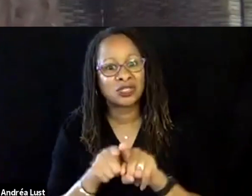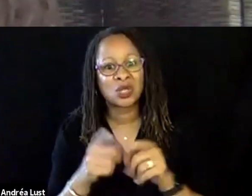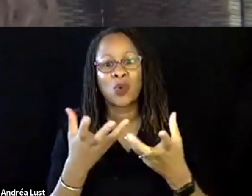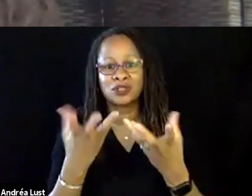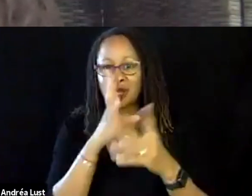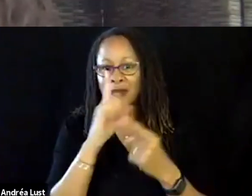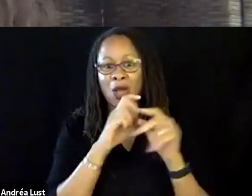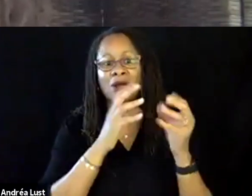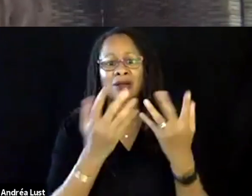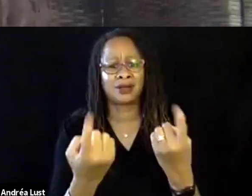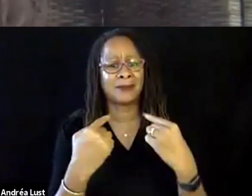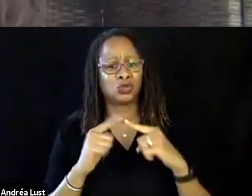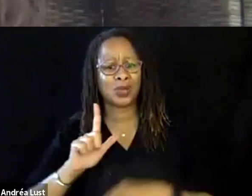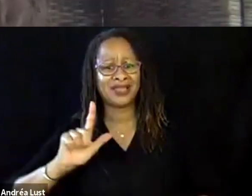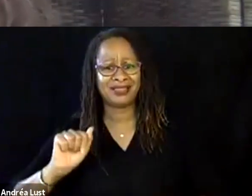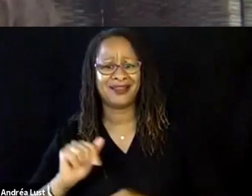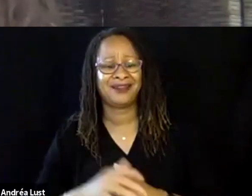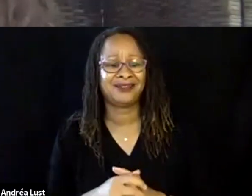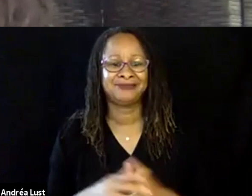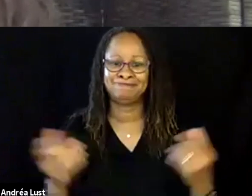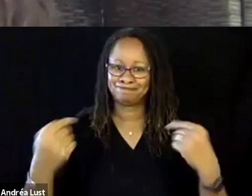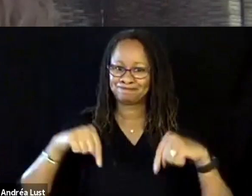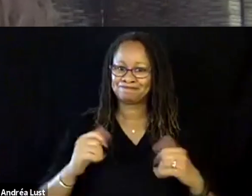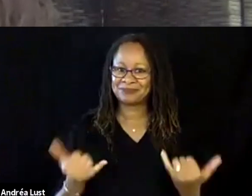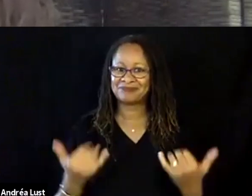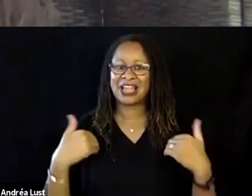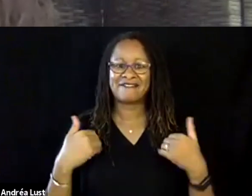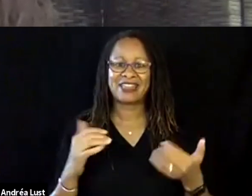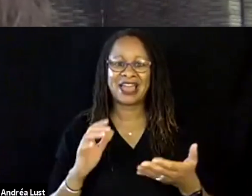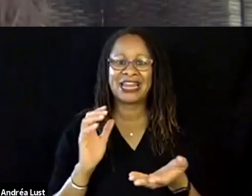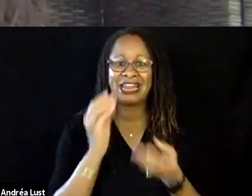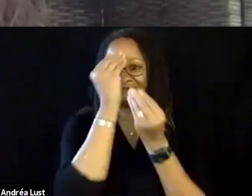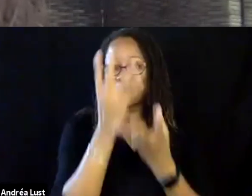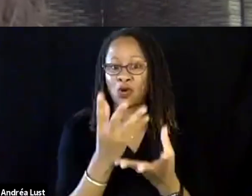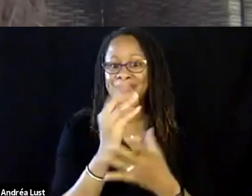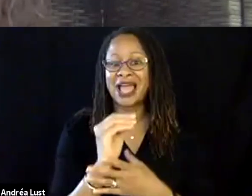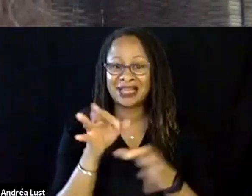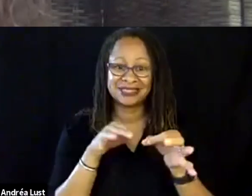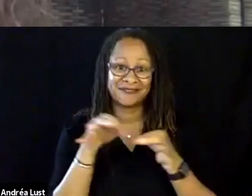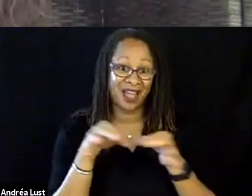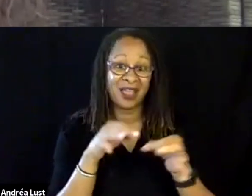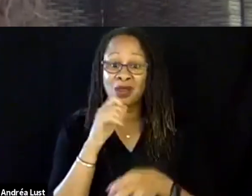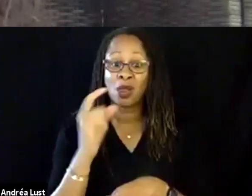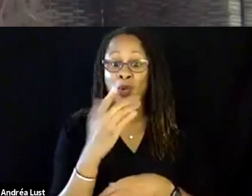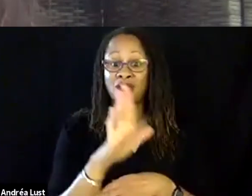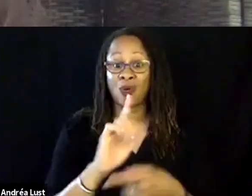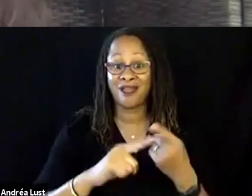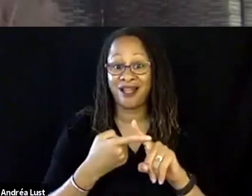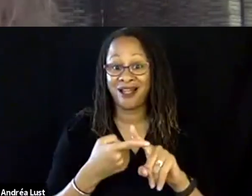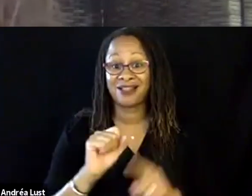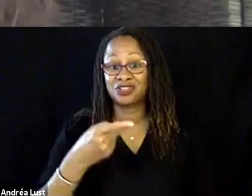LA, how has that informed and also defined not only your allyship, but